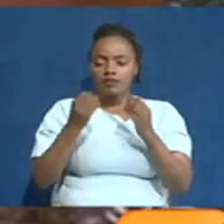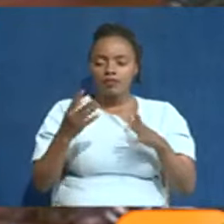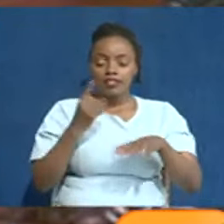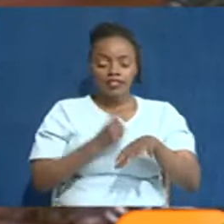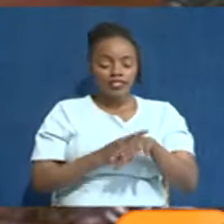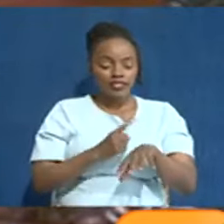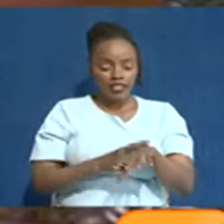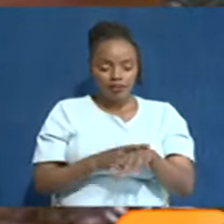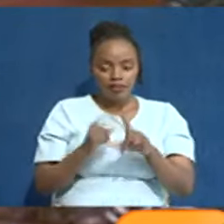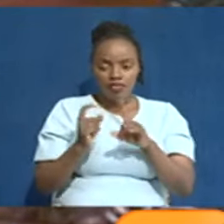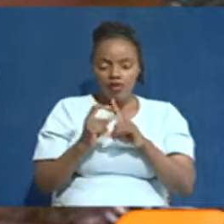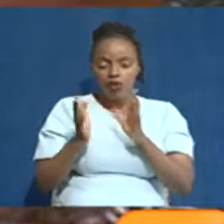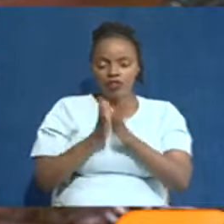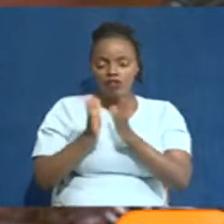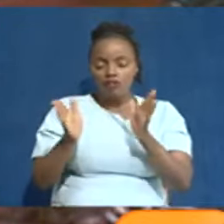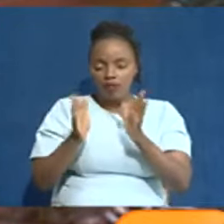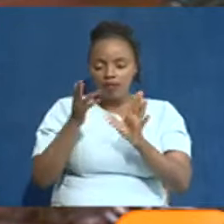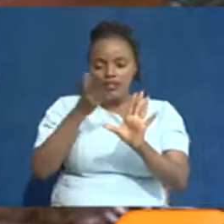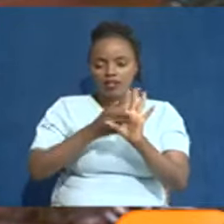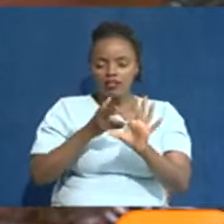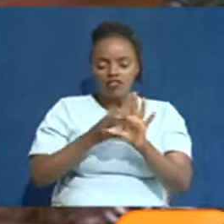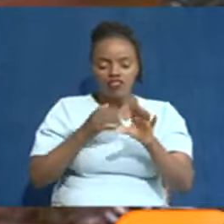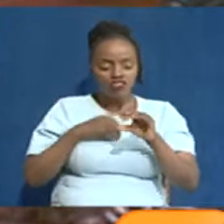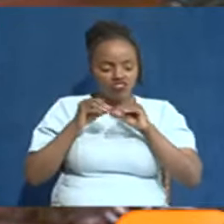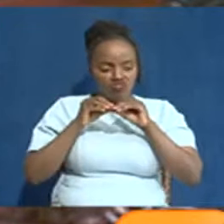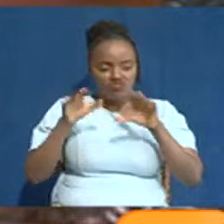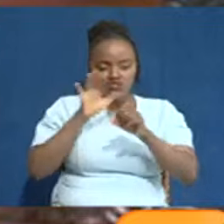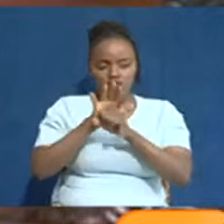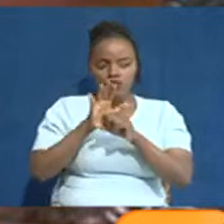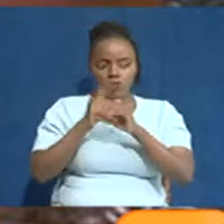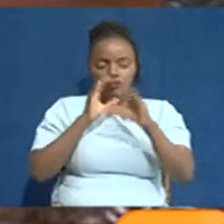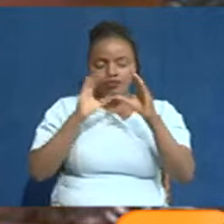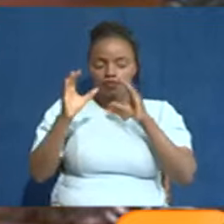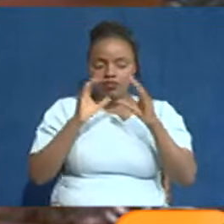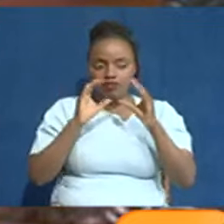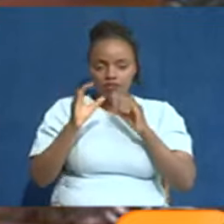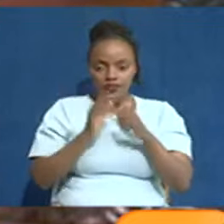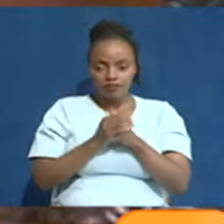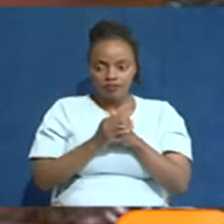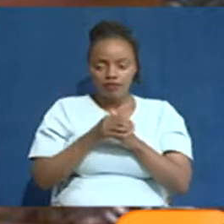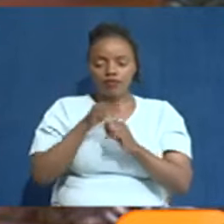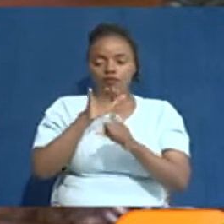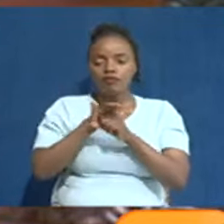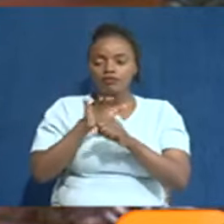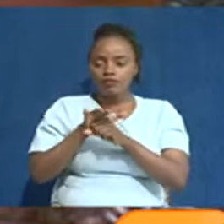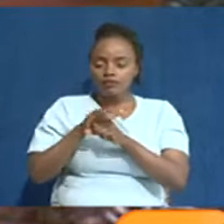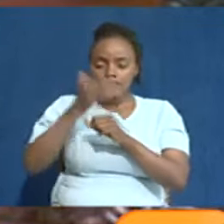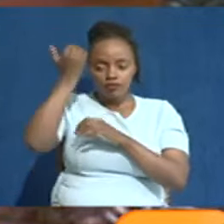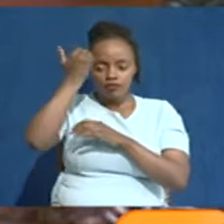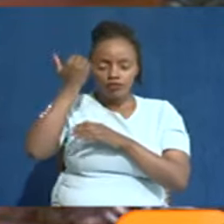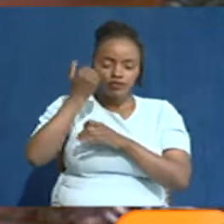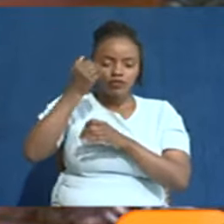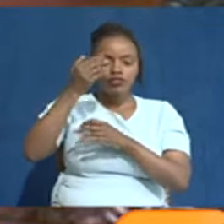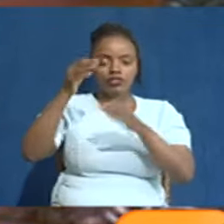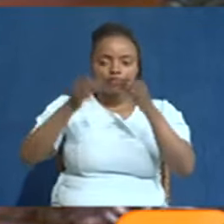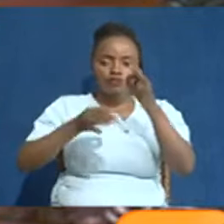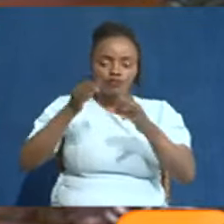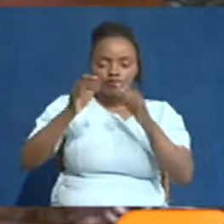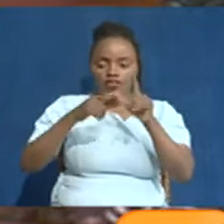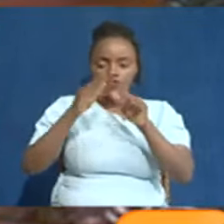the word public participation has dominated many conversations. Multiple court rulings and judgments have been